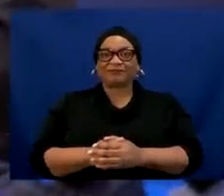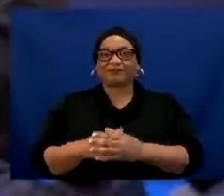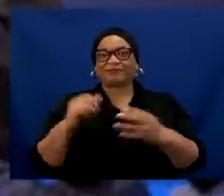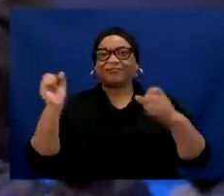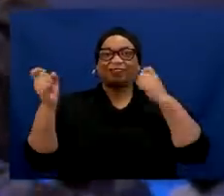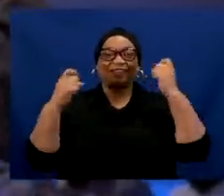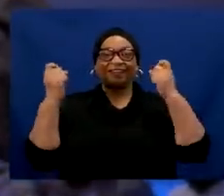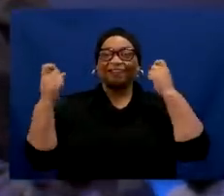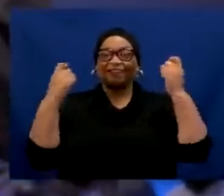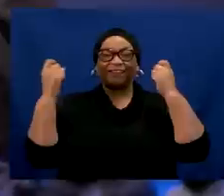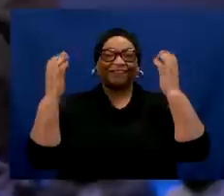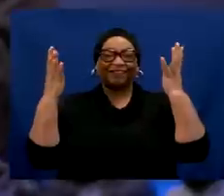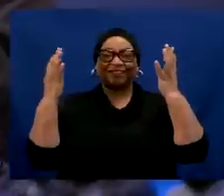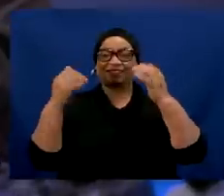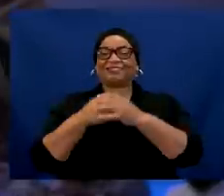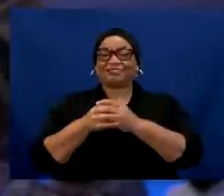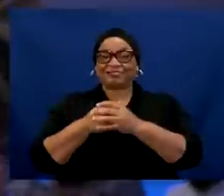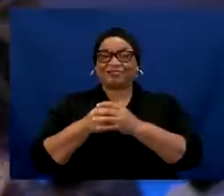Hallelujah. Yeah.